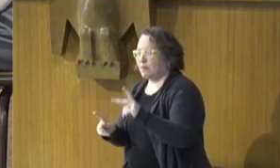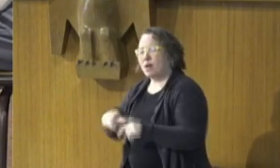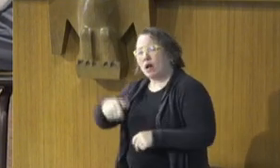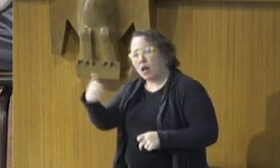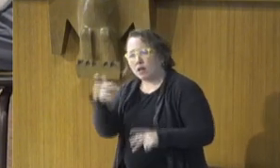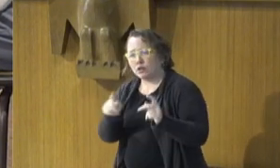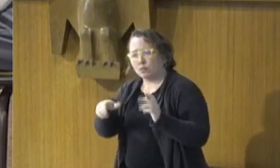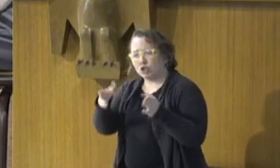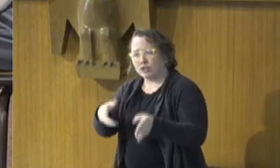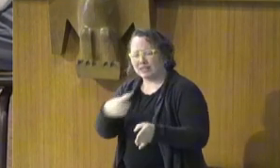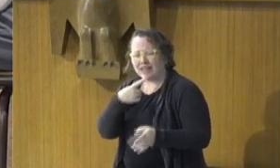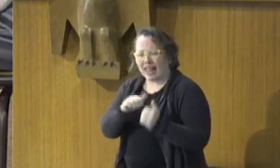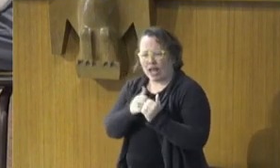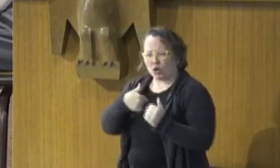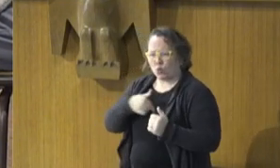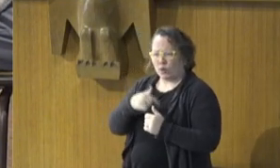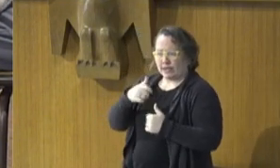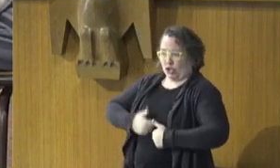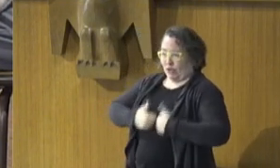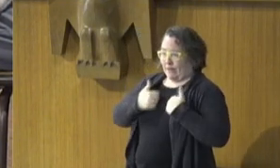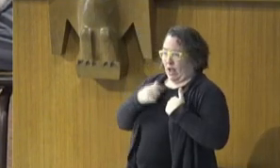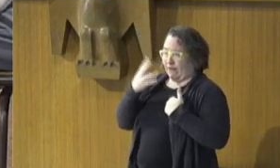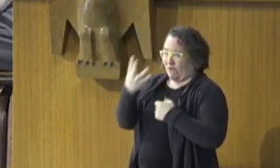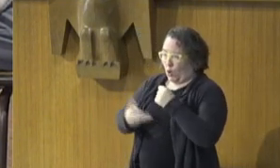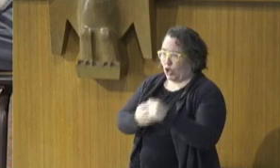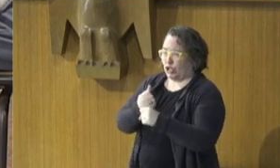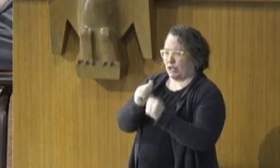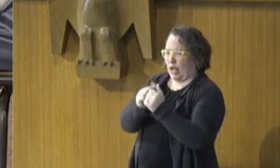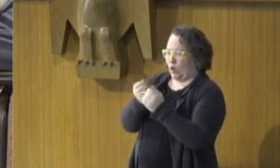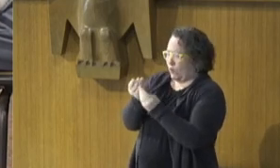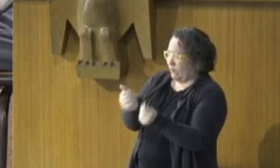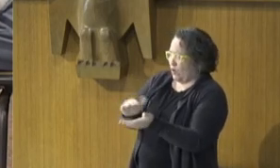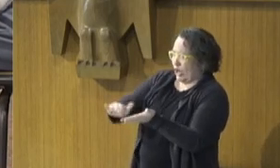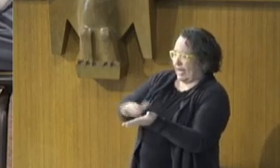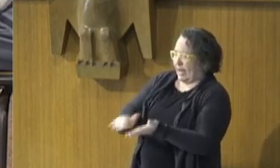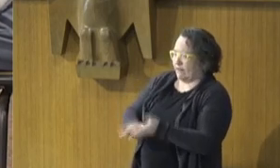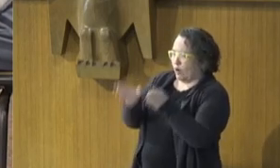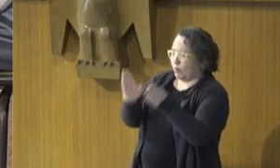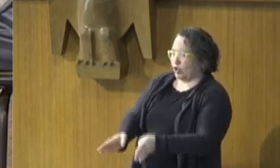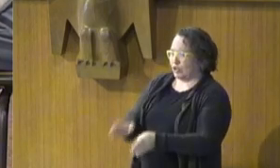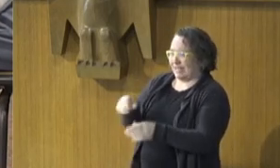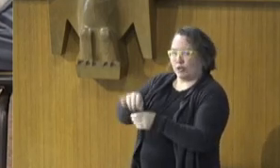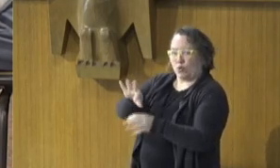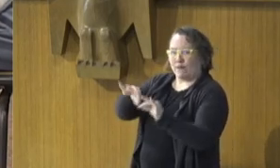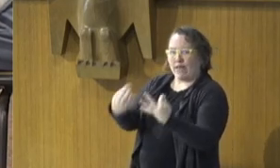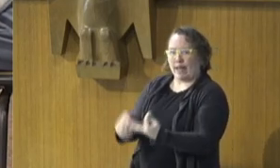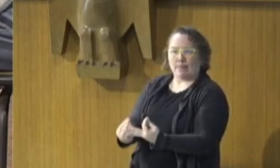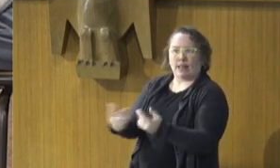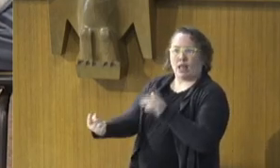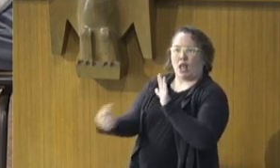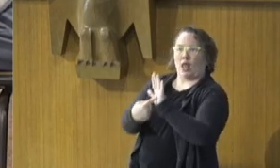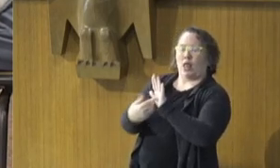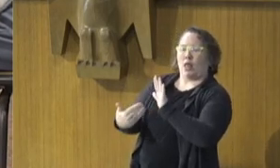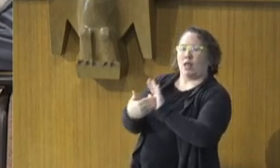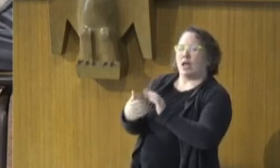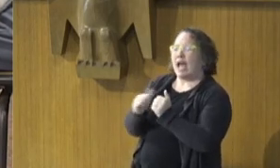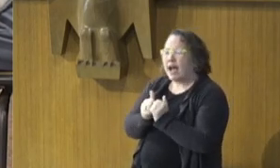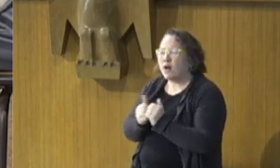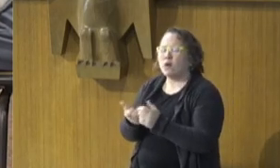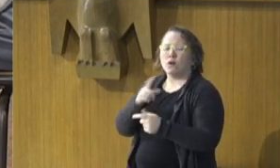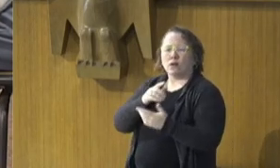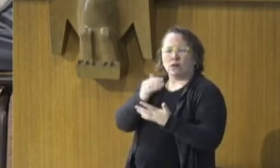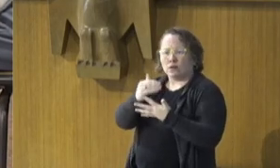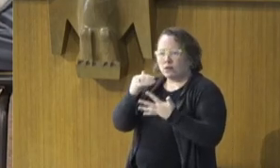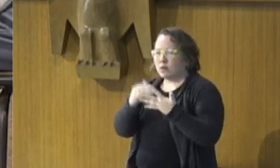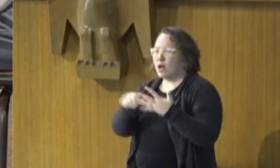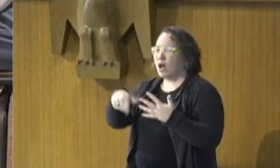do we survive the next 4 years? How do you work through forgiveness with family members? I think another common one